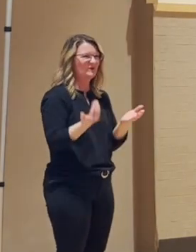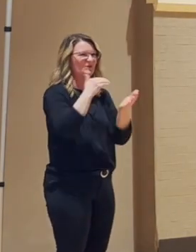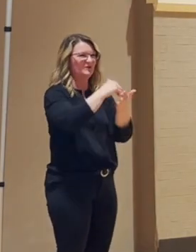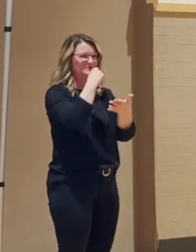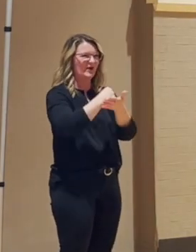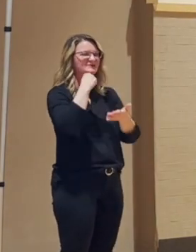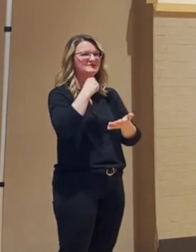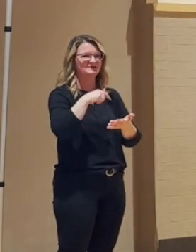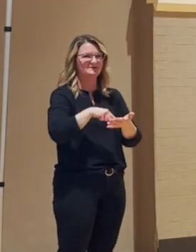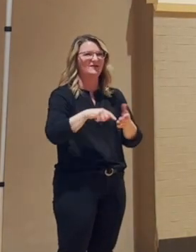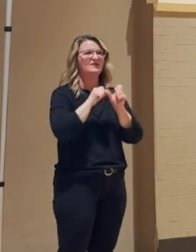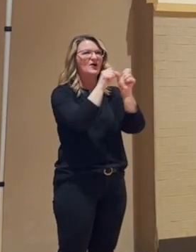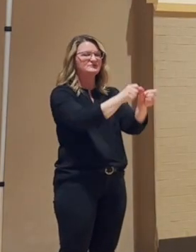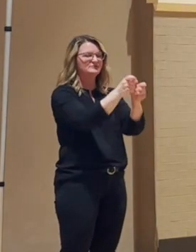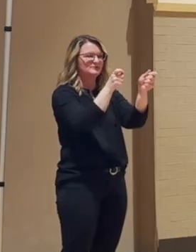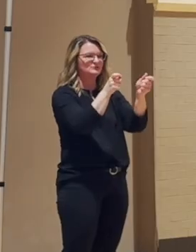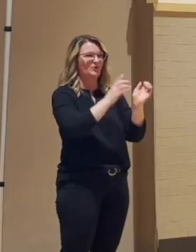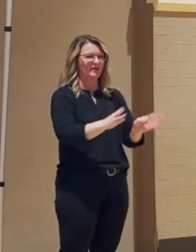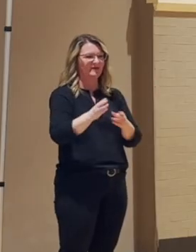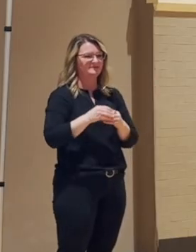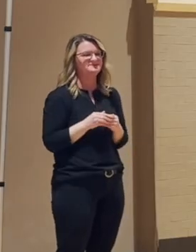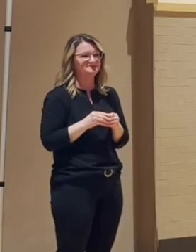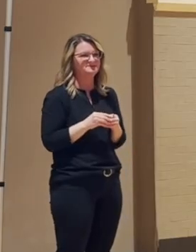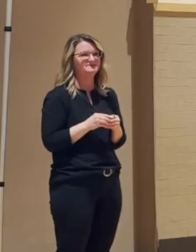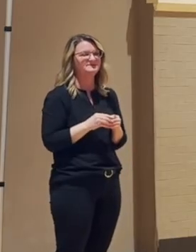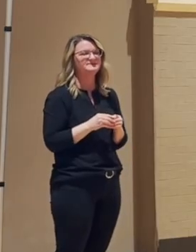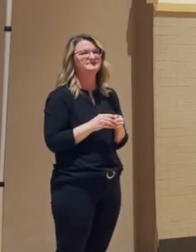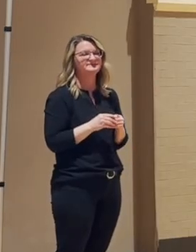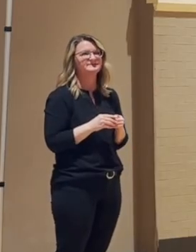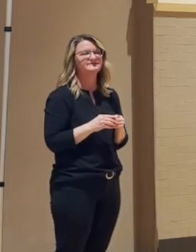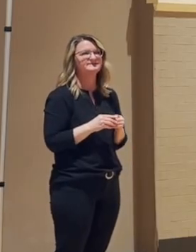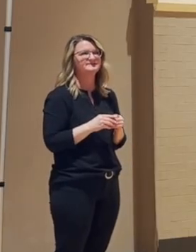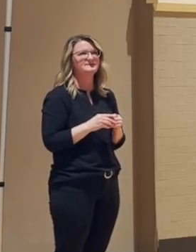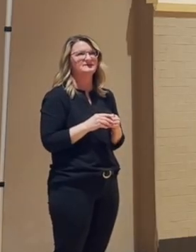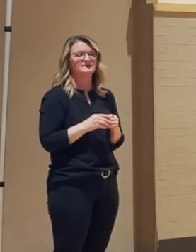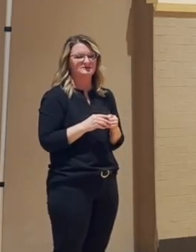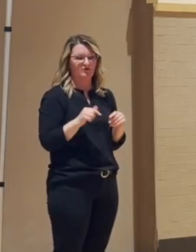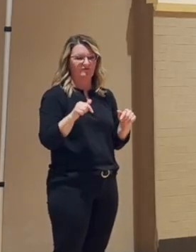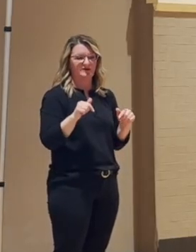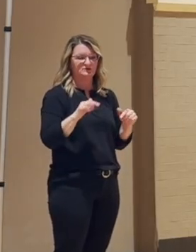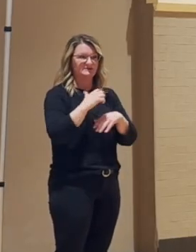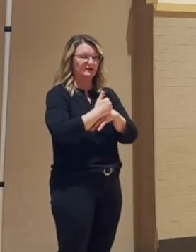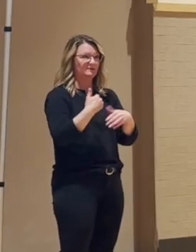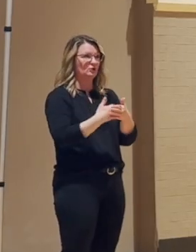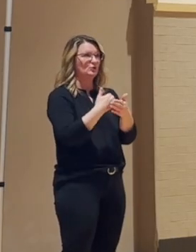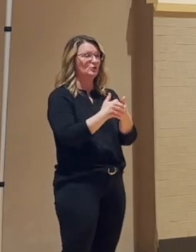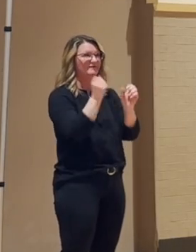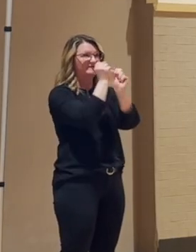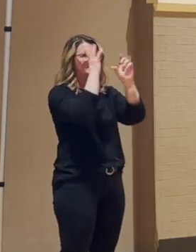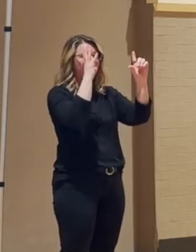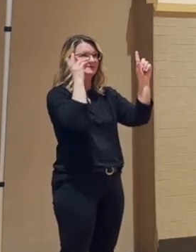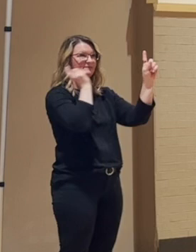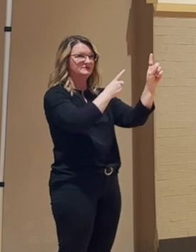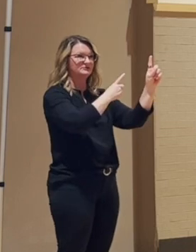Rebranded long-term control plan. So for that, we set a new vision and a mission. Our